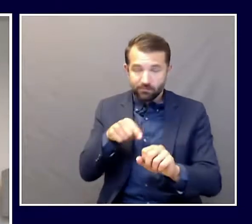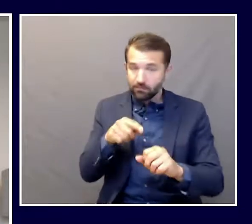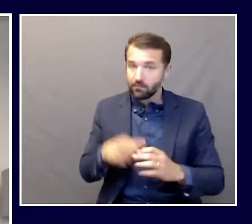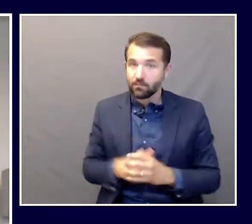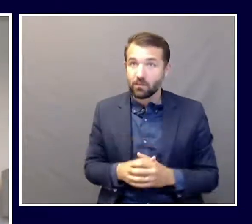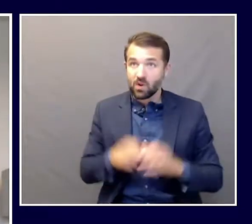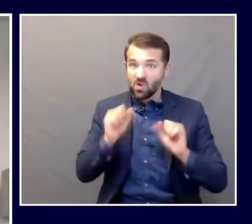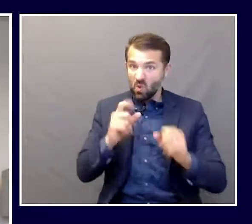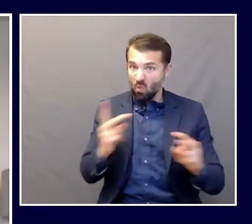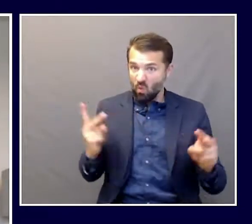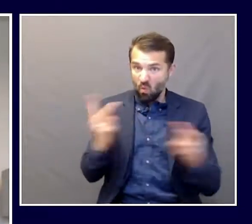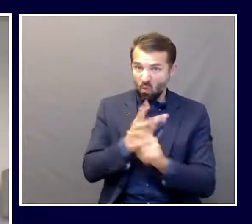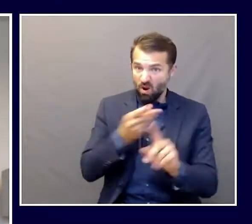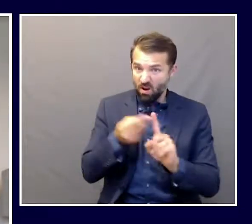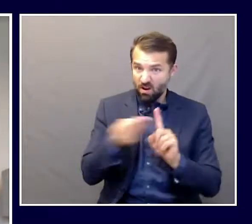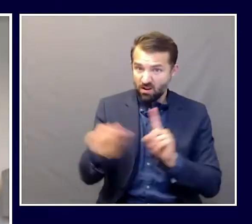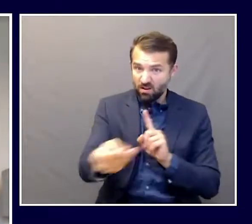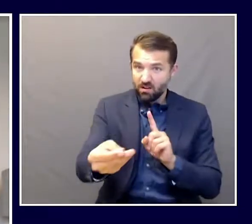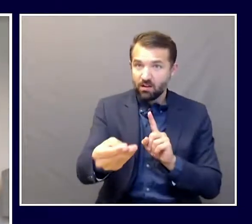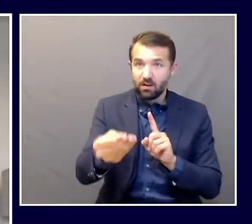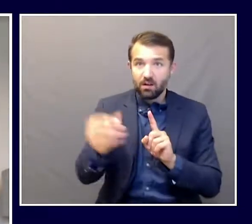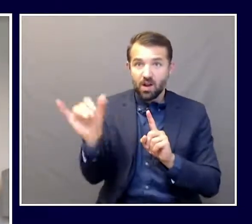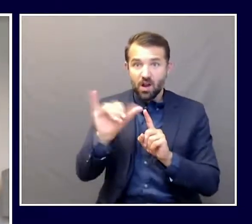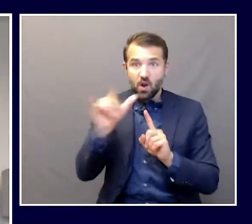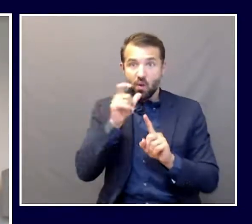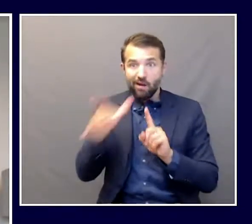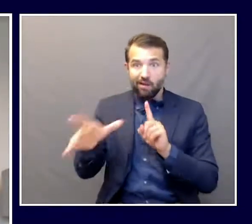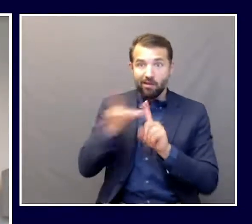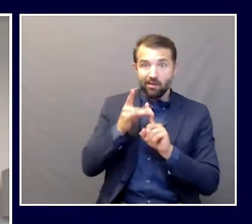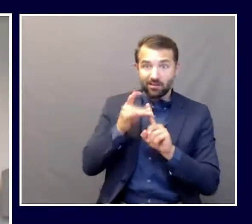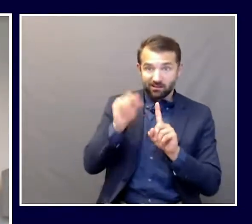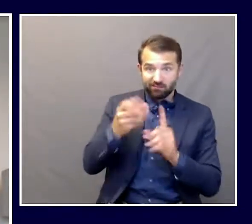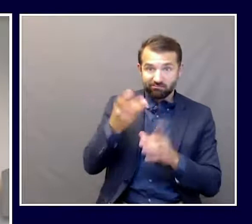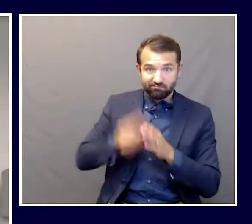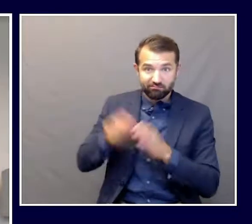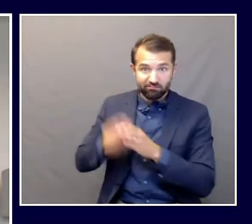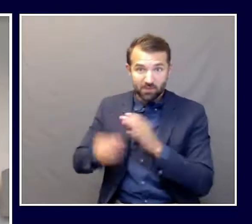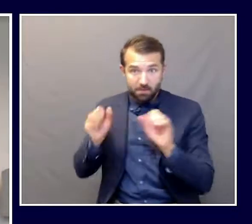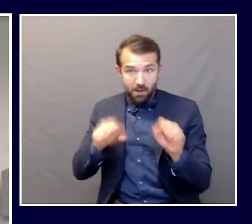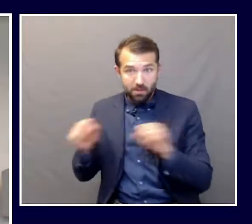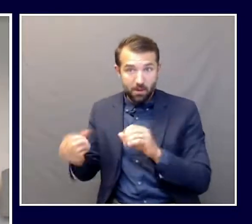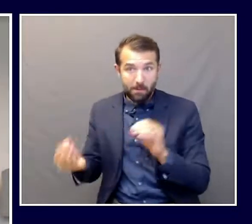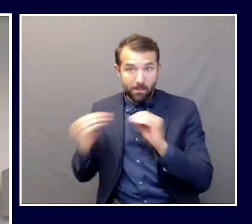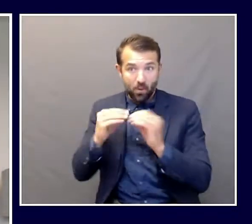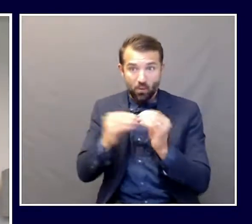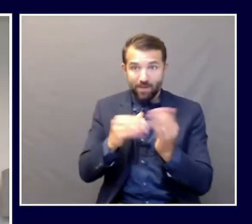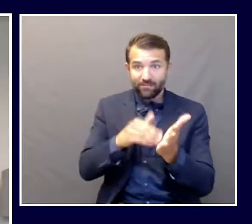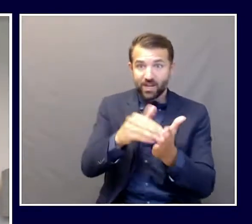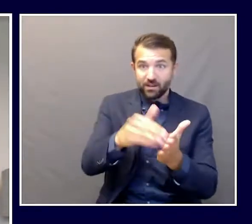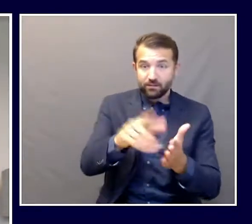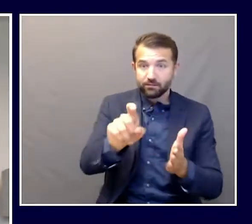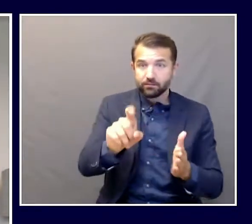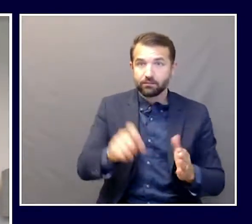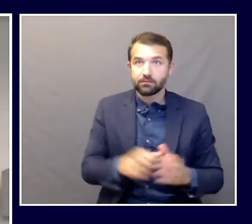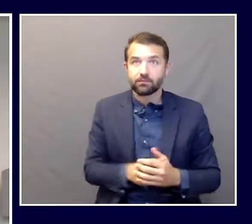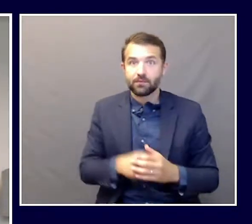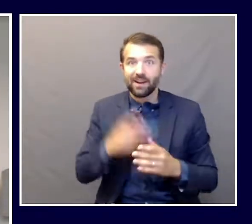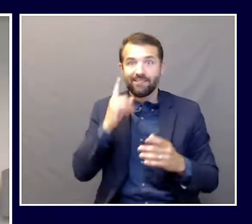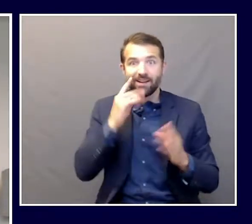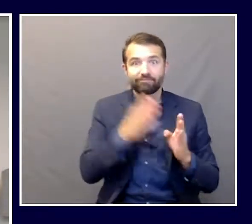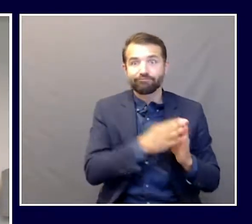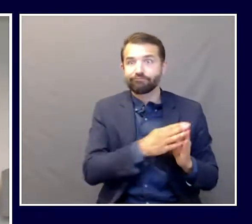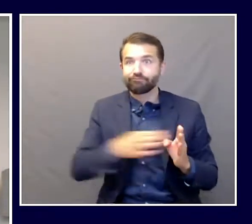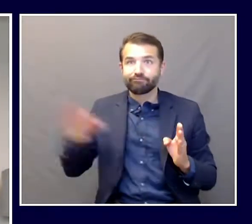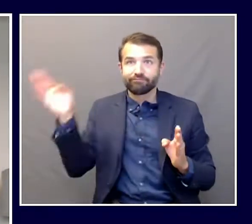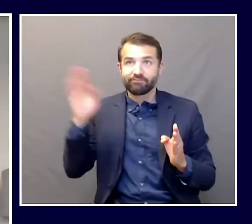deadly. So is that also true for the younger populations, maybe the teens and also people in their 20s? Is it